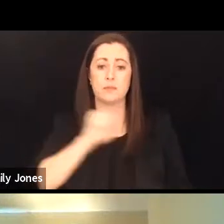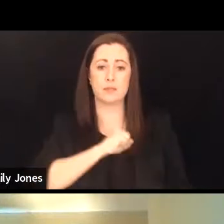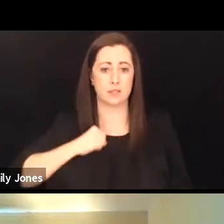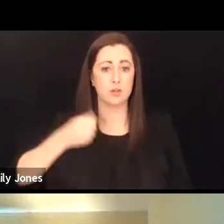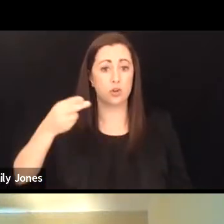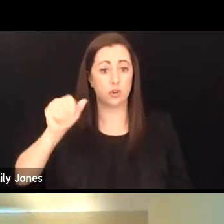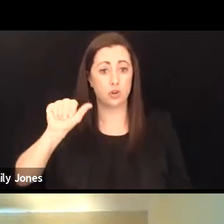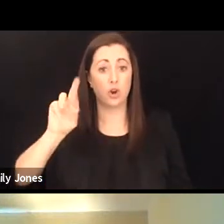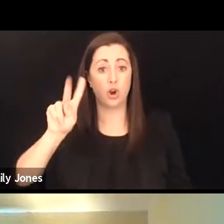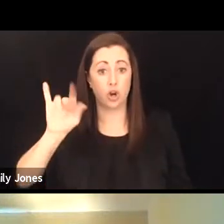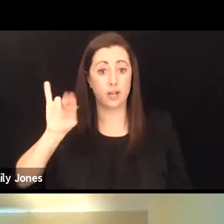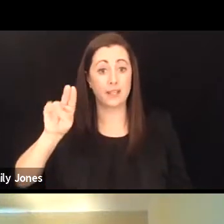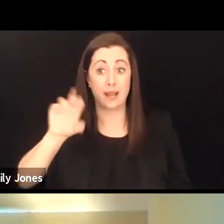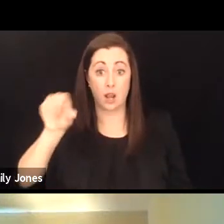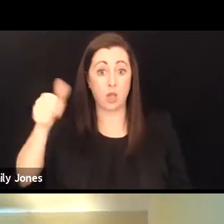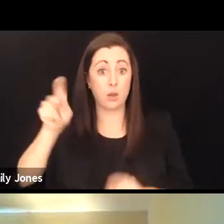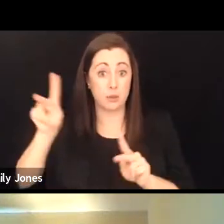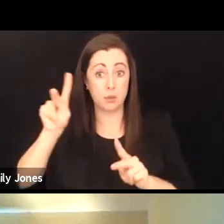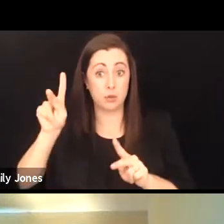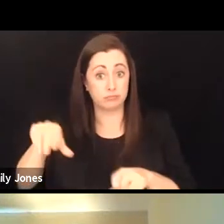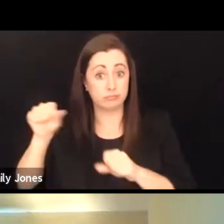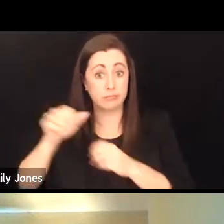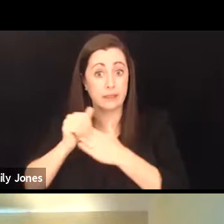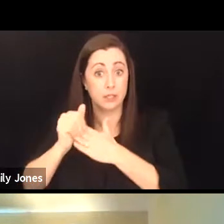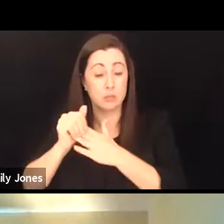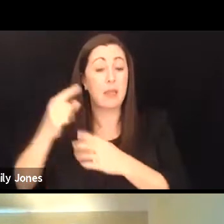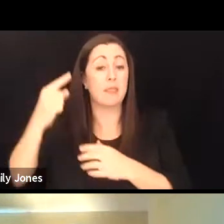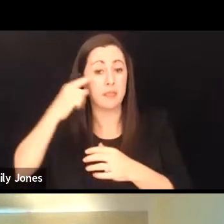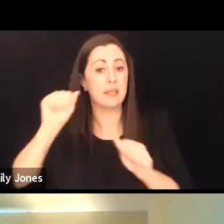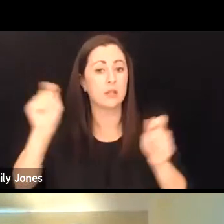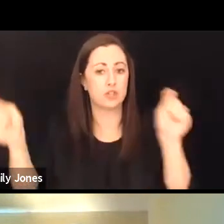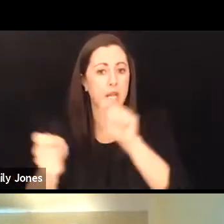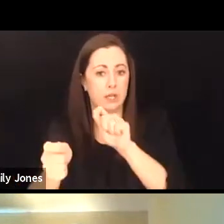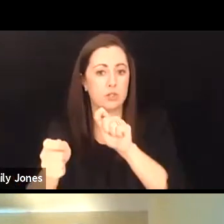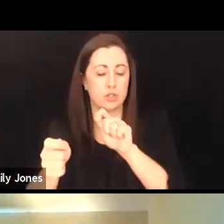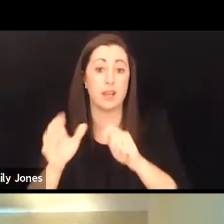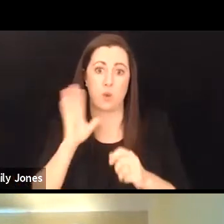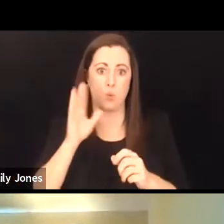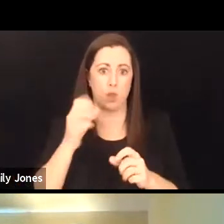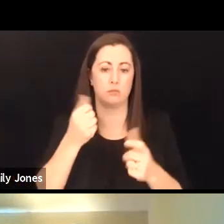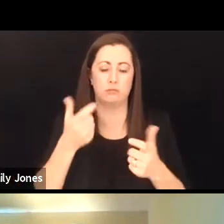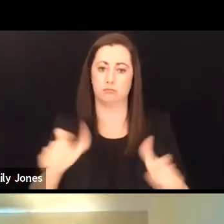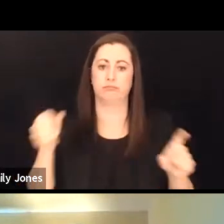can potentially change. If it does, that's just a game changer for a lot of people.